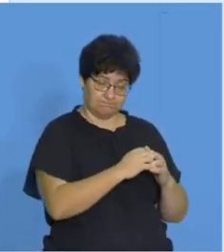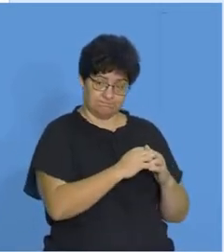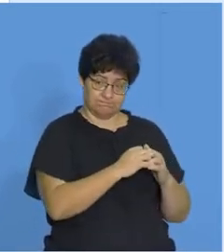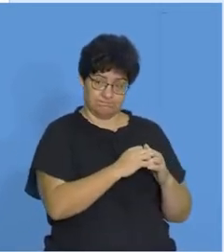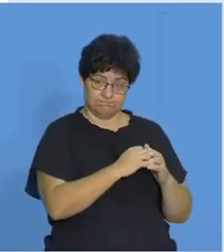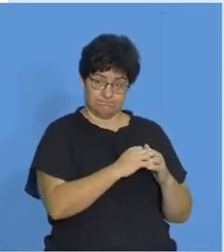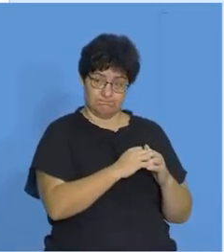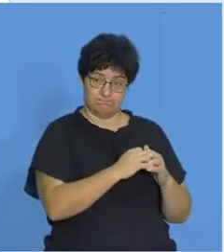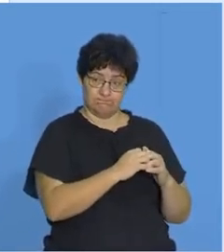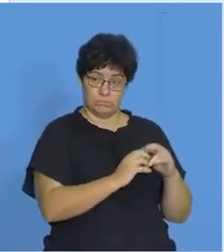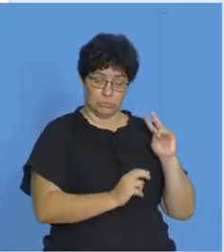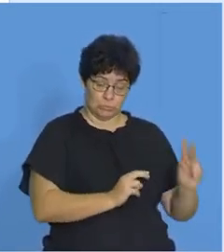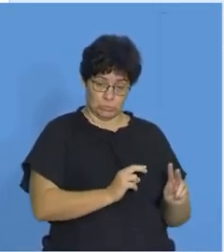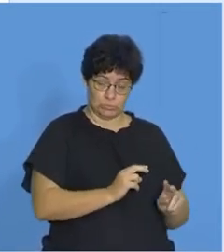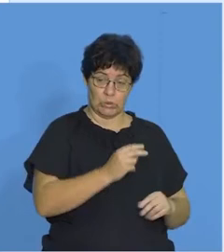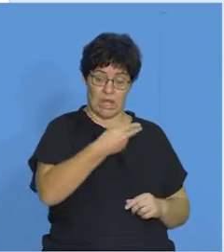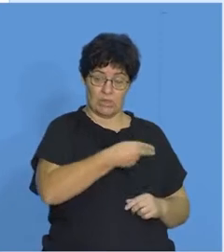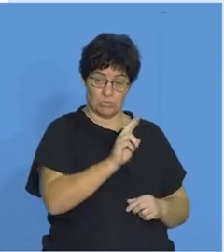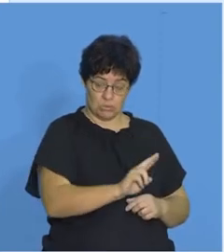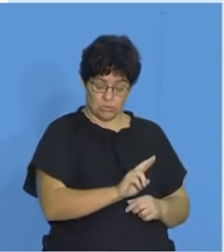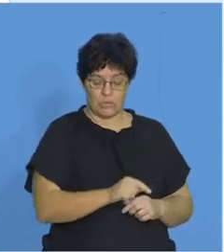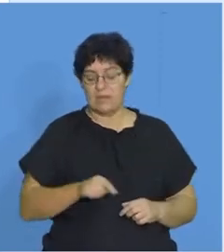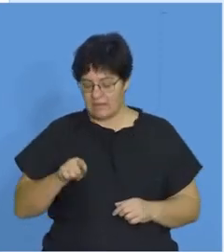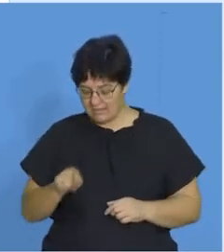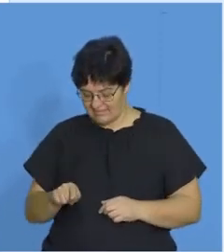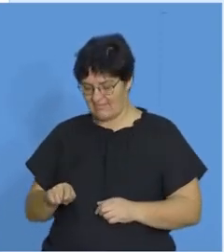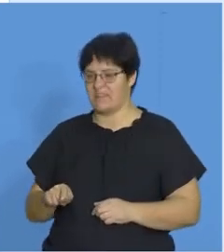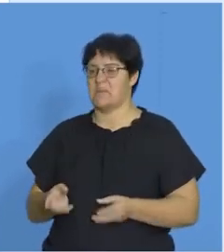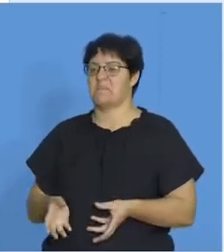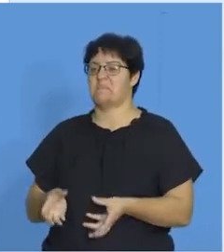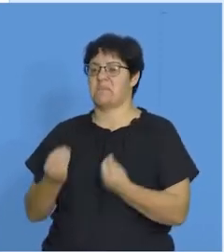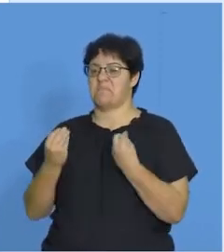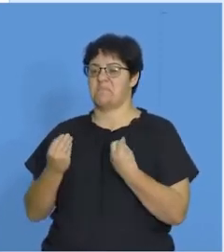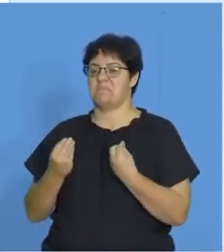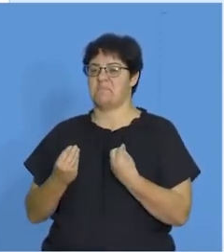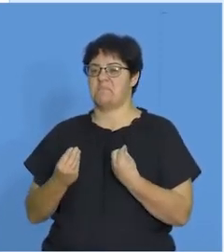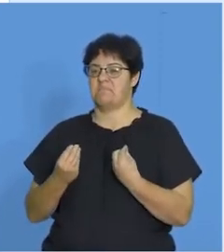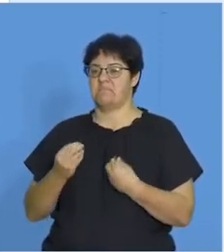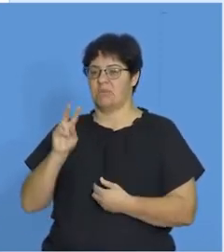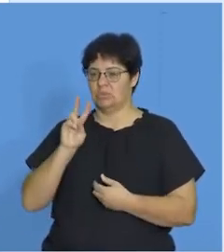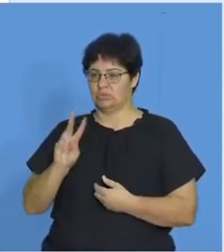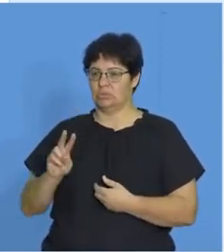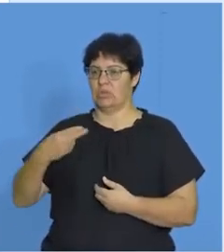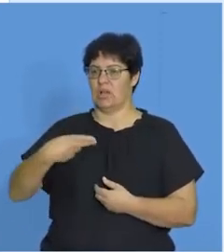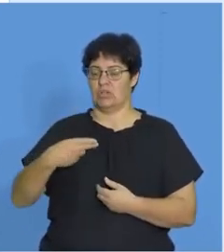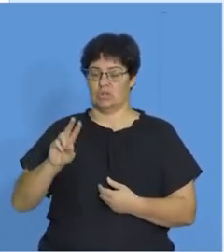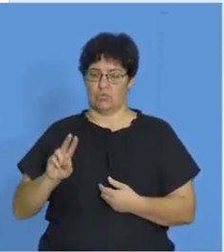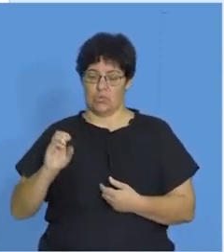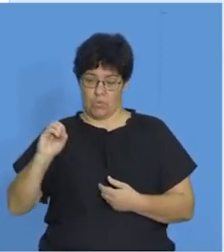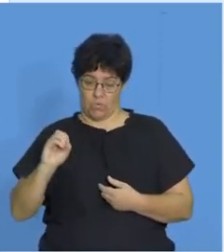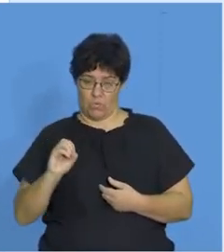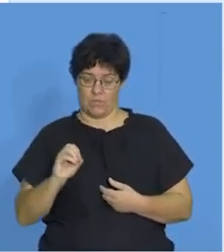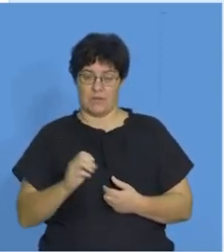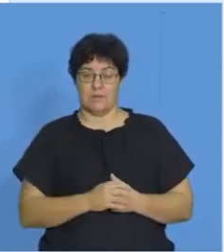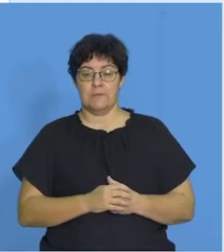of, you know, hydrogen molecules, there are 2 products, 2 units of the products that are formed. So